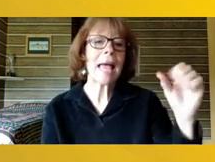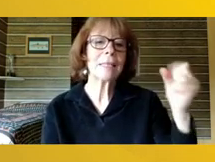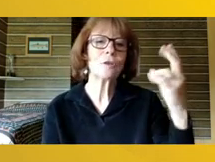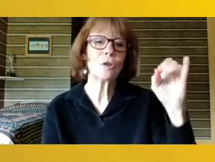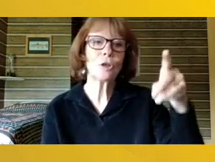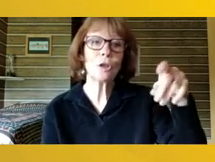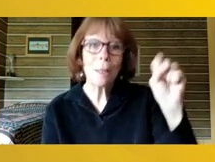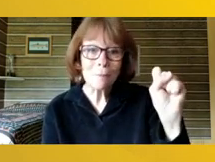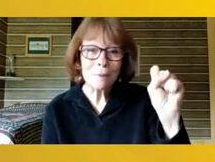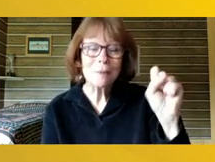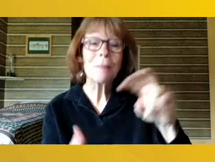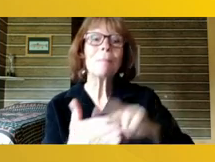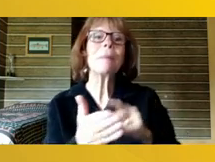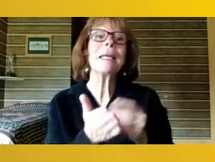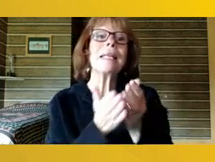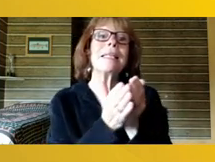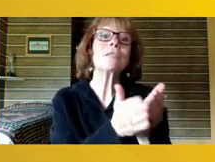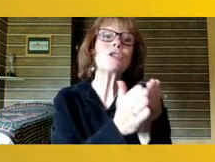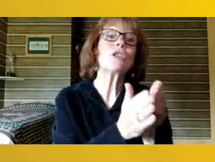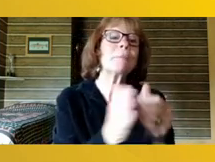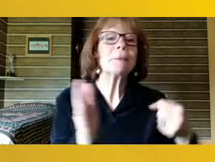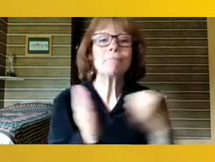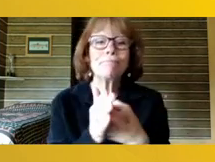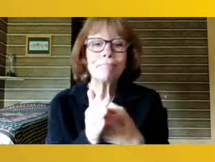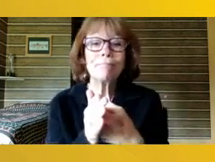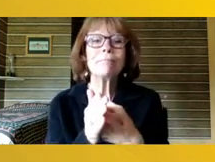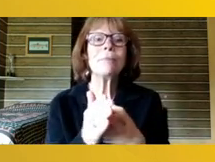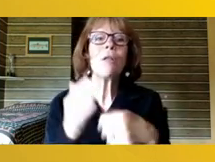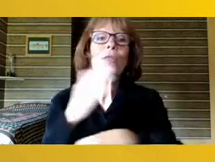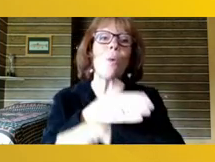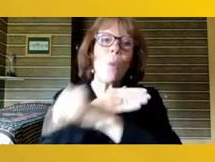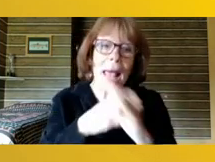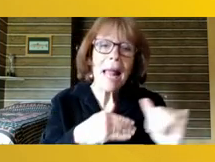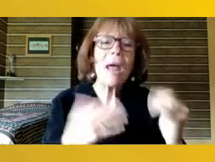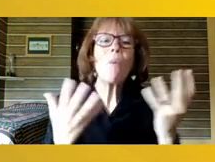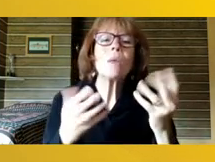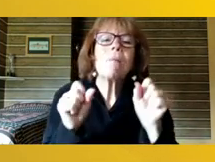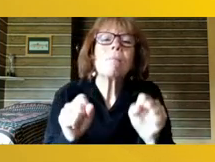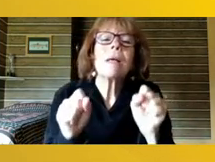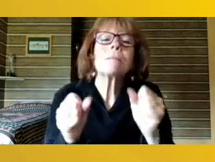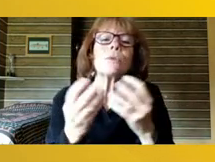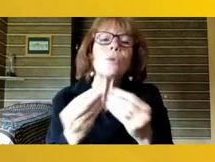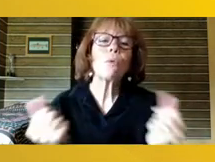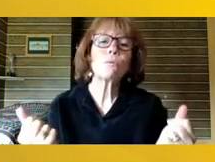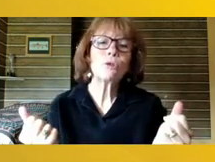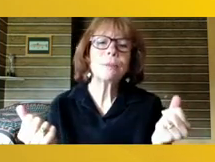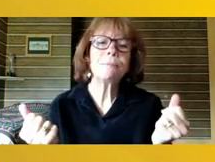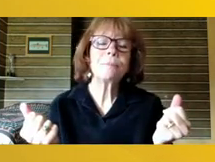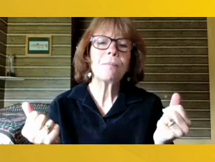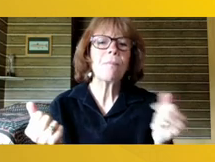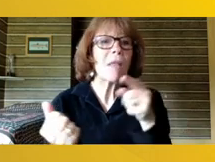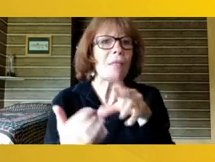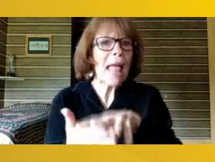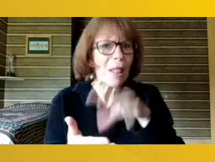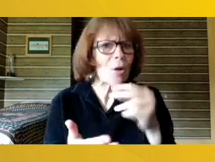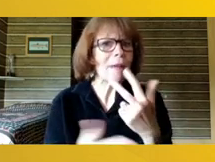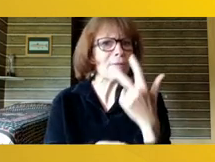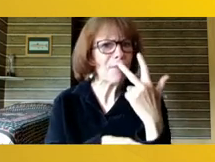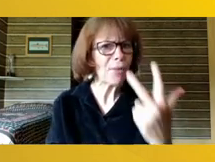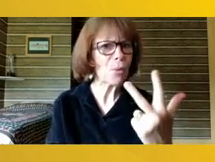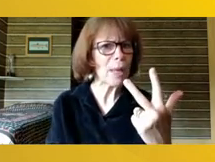getting hit by ships and possible solutions. Students learn about three strategies to address the